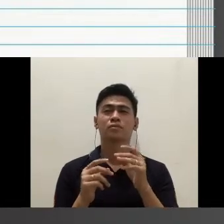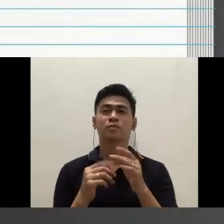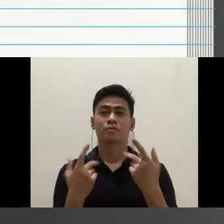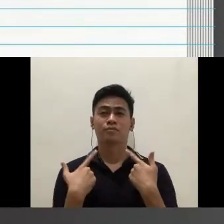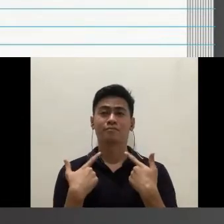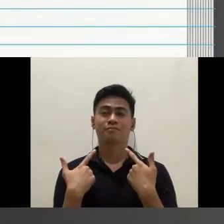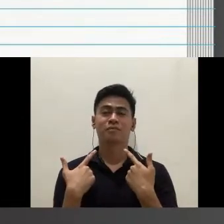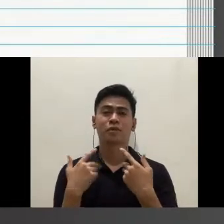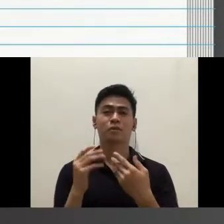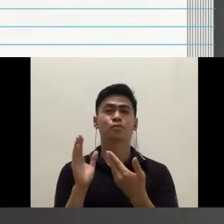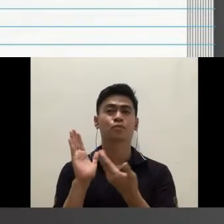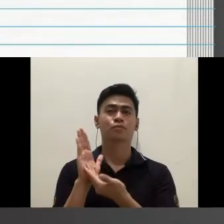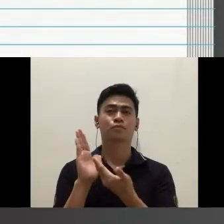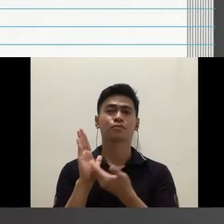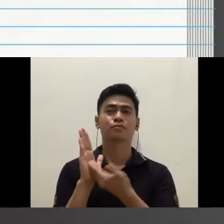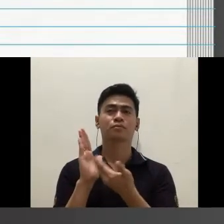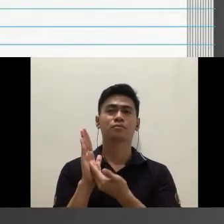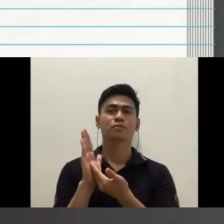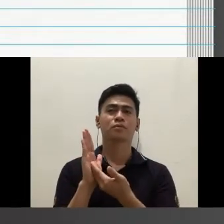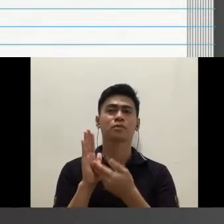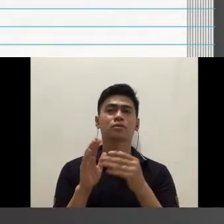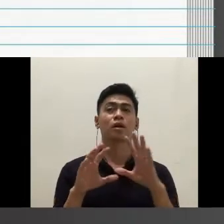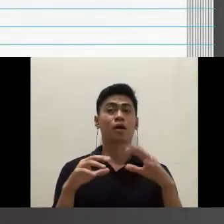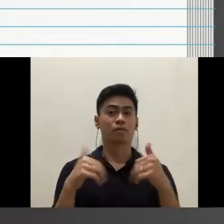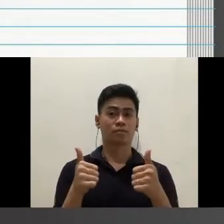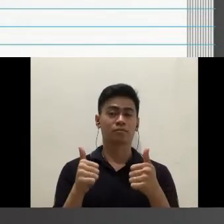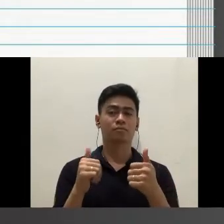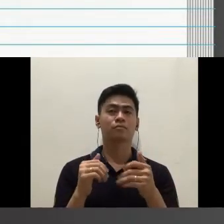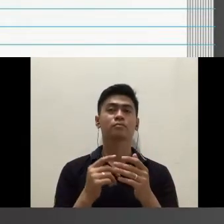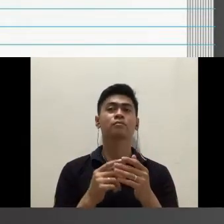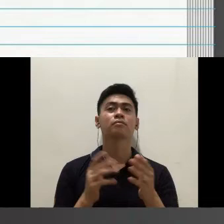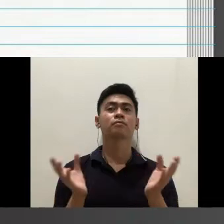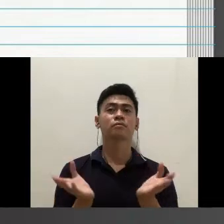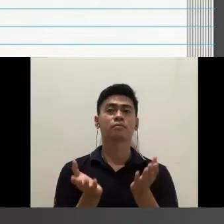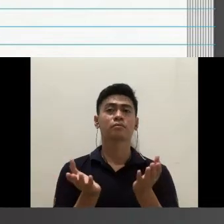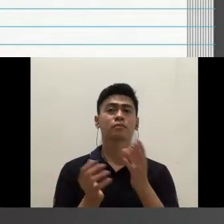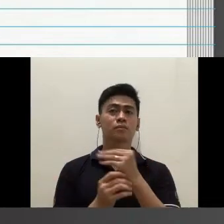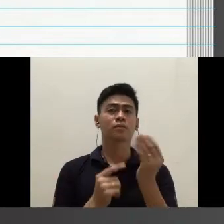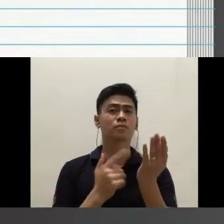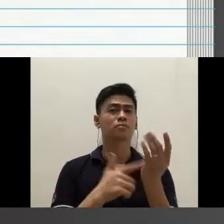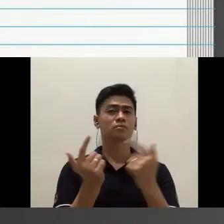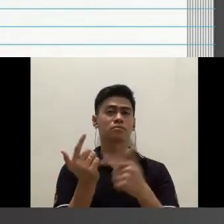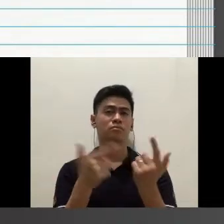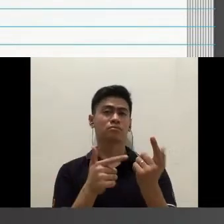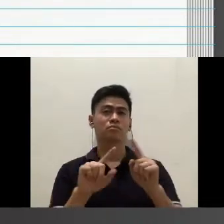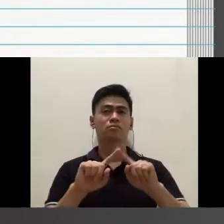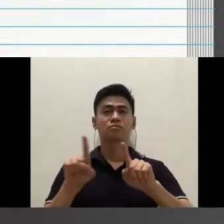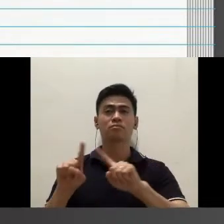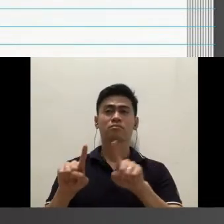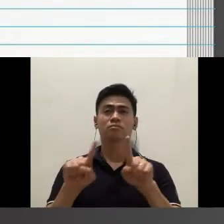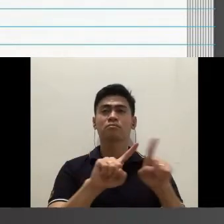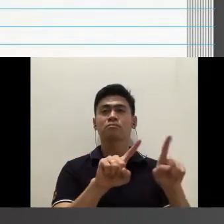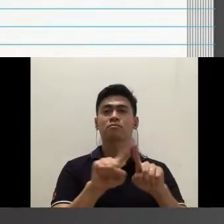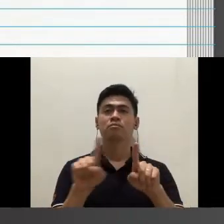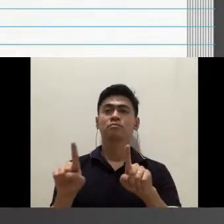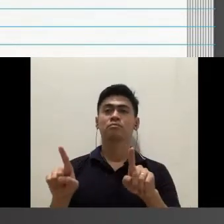do persuasive and argumentative essays differ from each other? Good question!